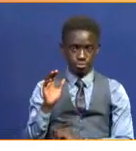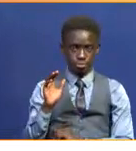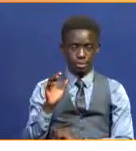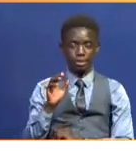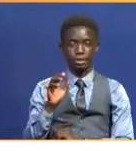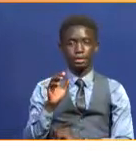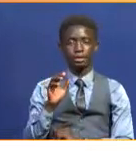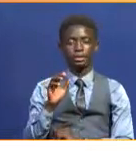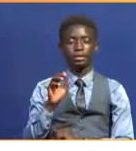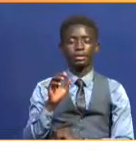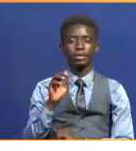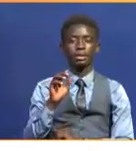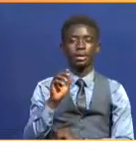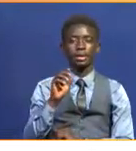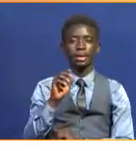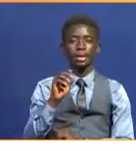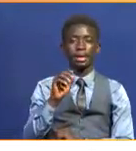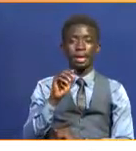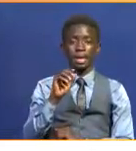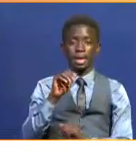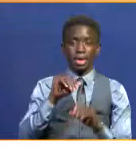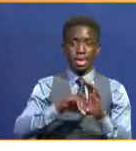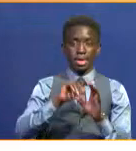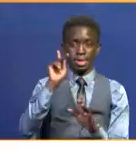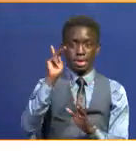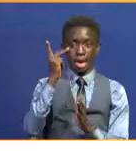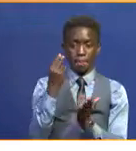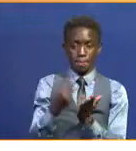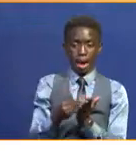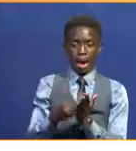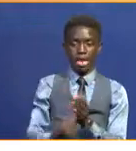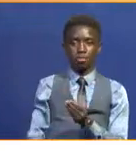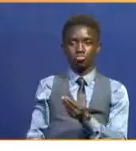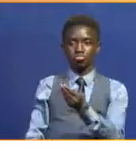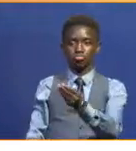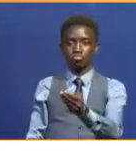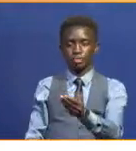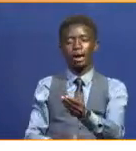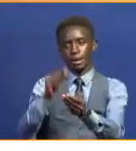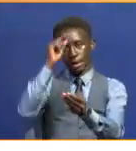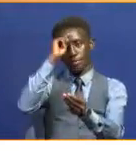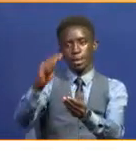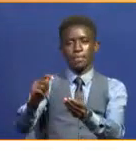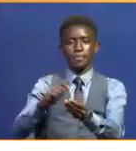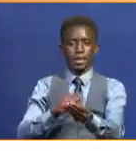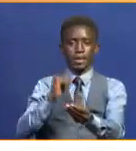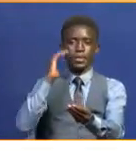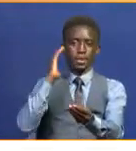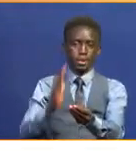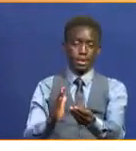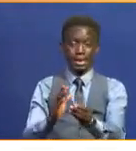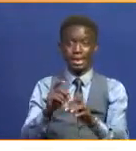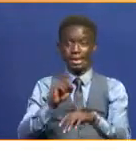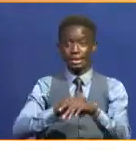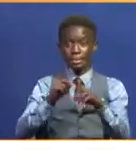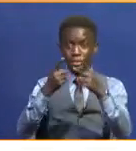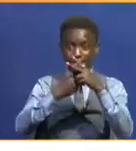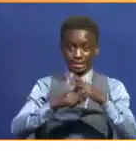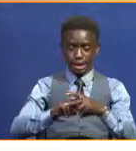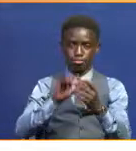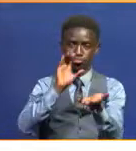in Kenya shilling, it's viewed that the government will pay you. So when you start from the government, then as you invest in other